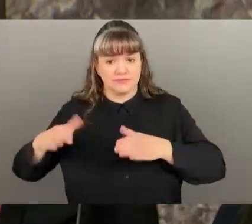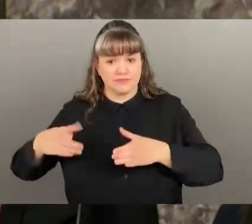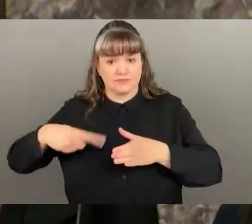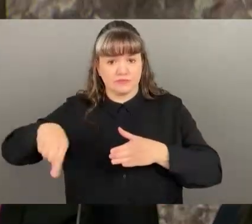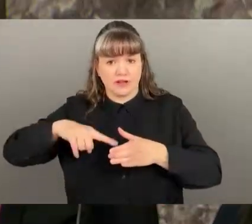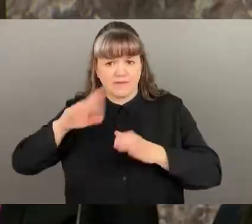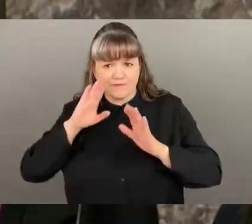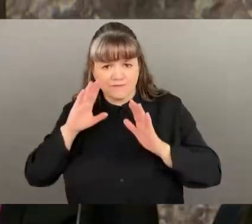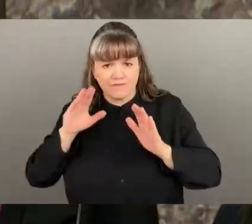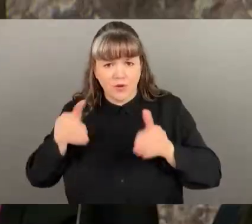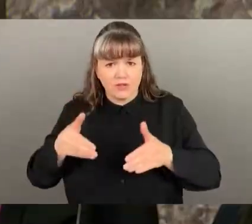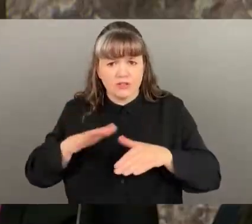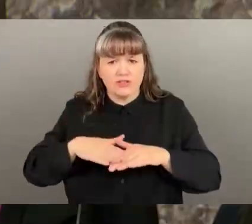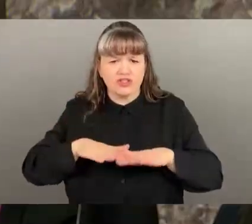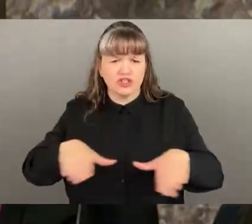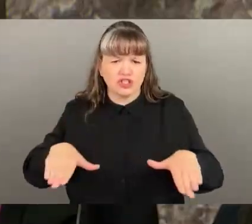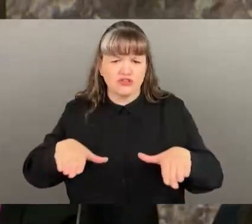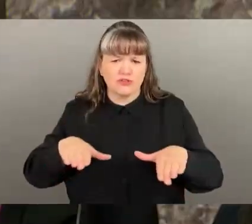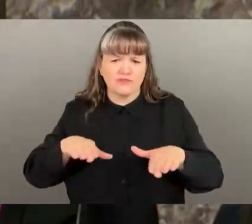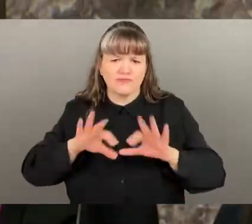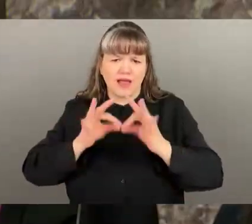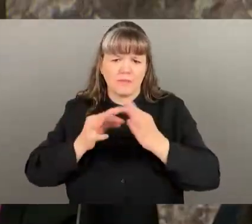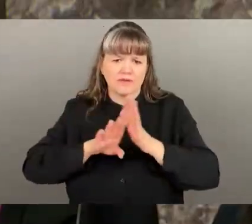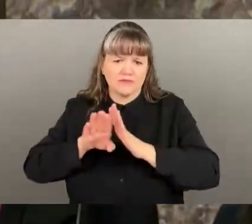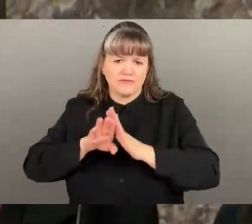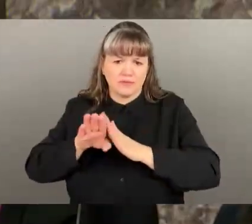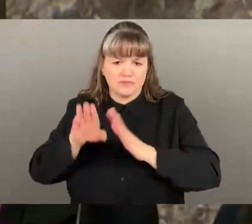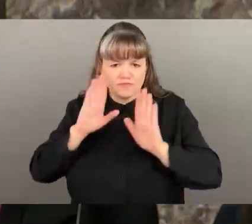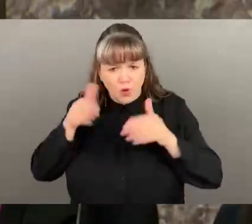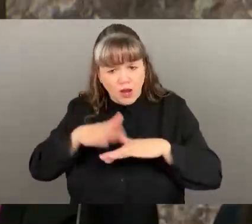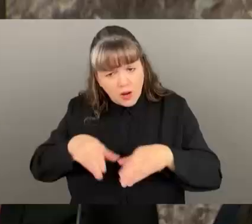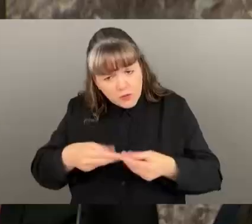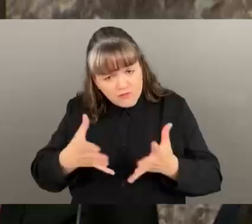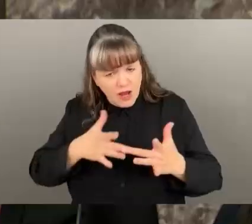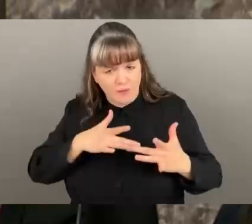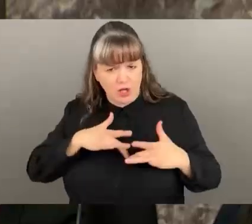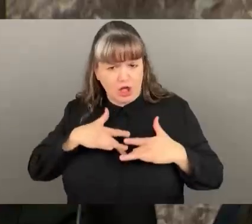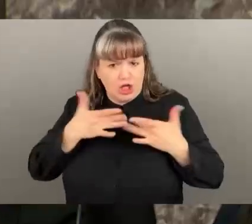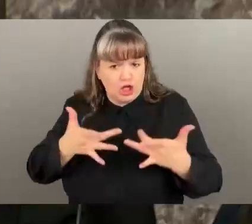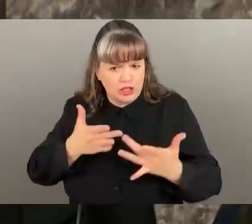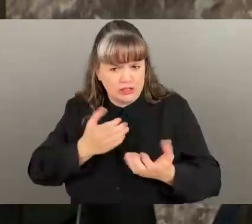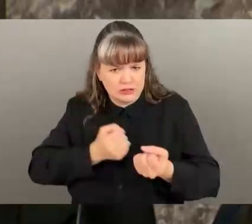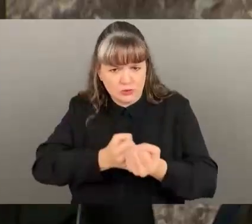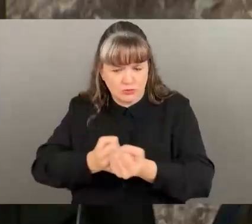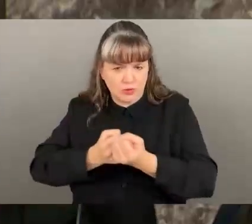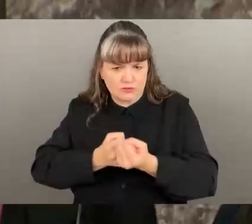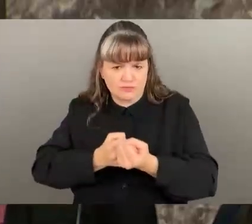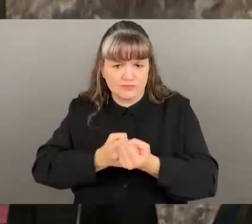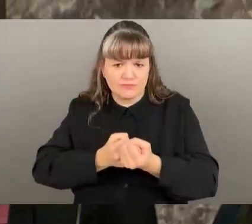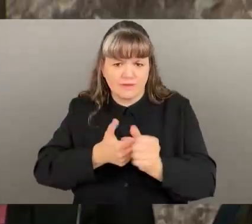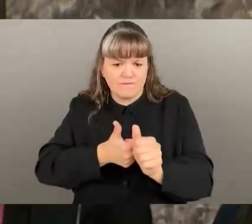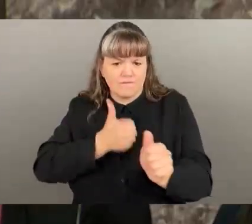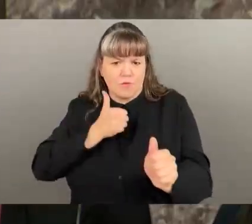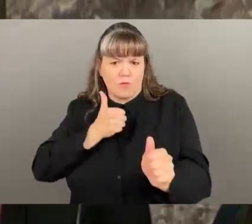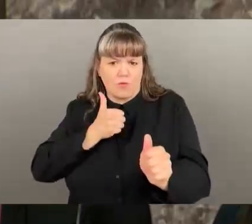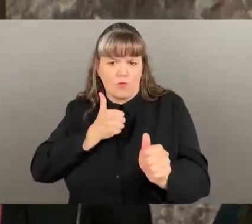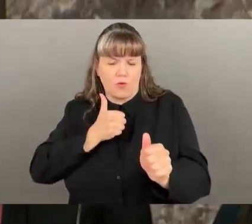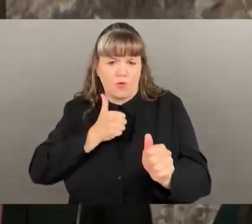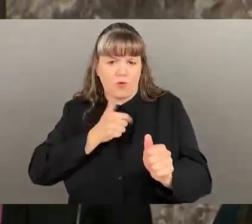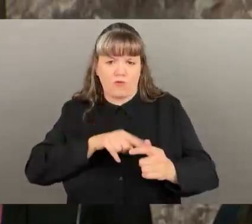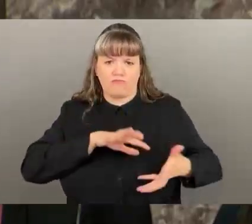earlier on so that children and families don't get to crisis. And so our ministry is focused and